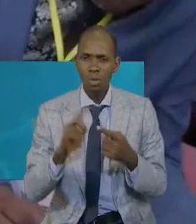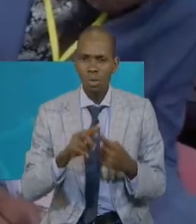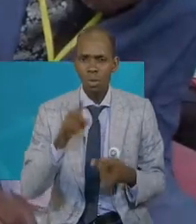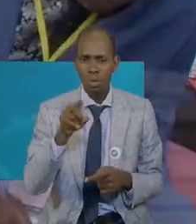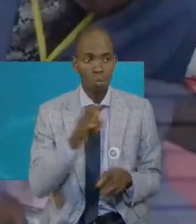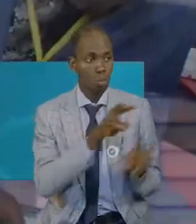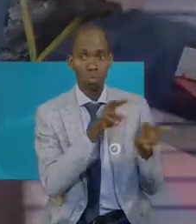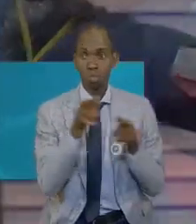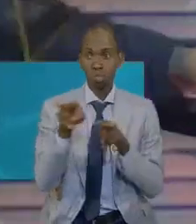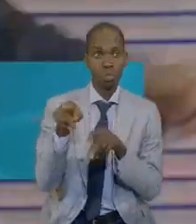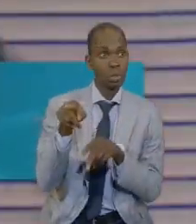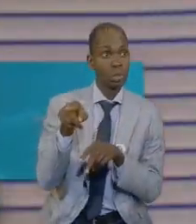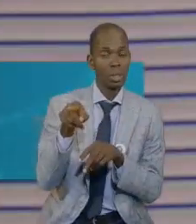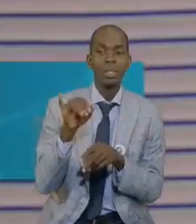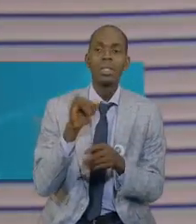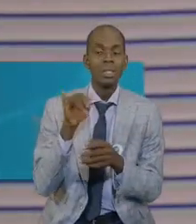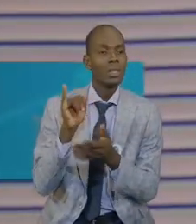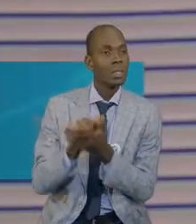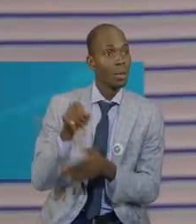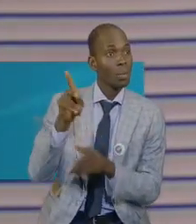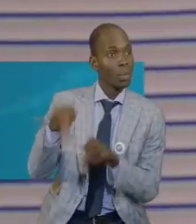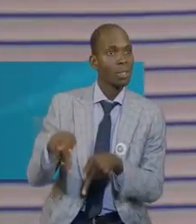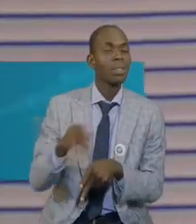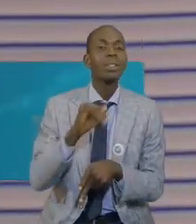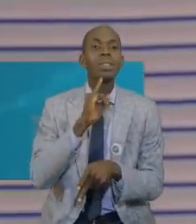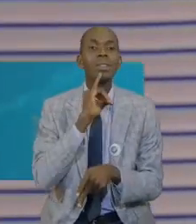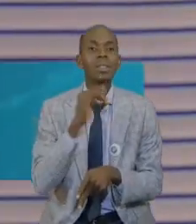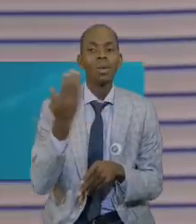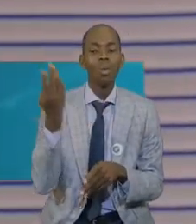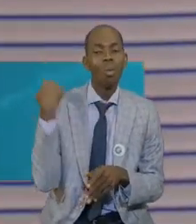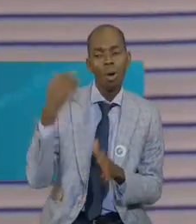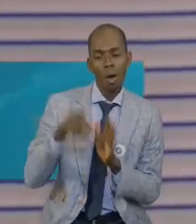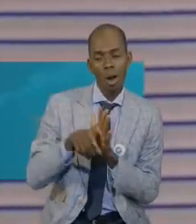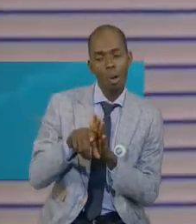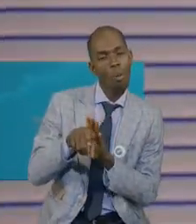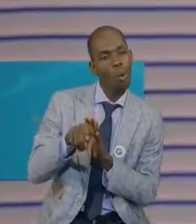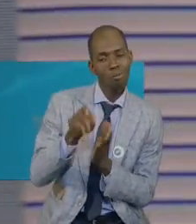him he was a warmer it's now a weapon